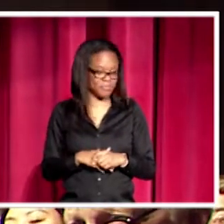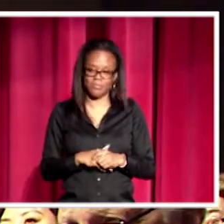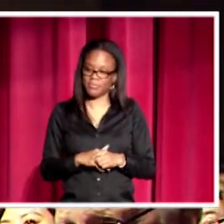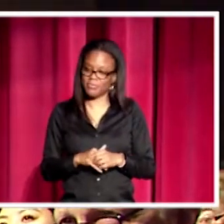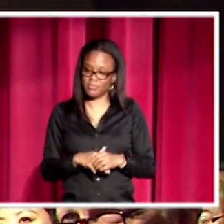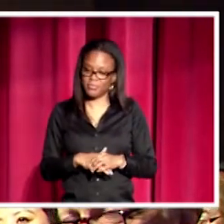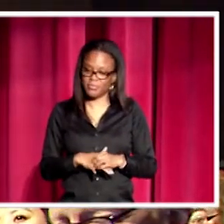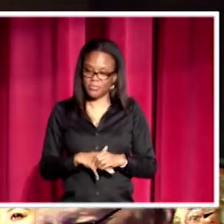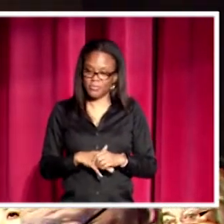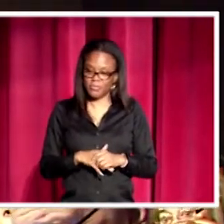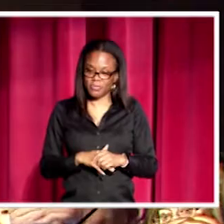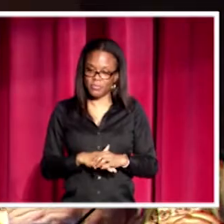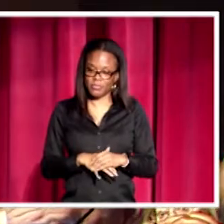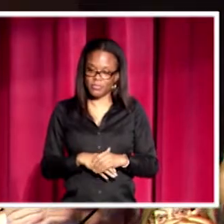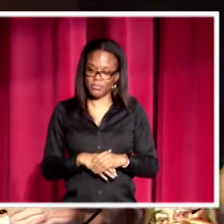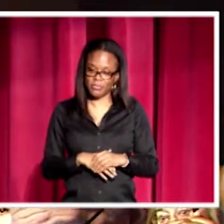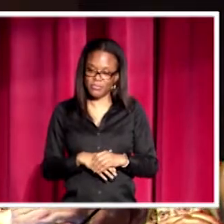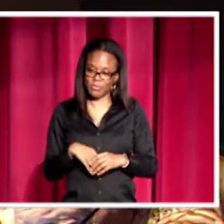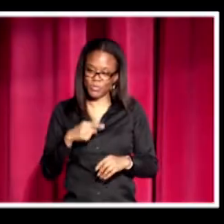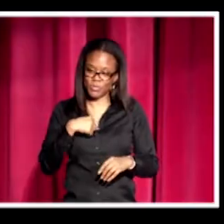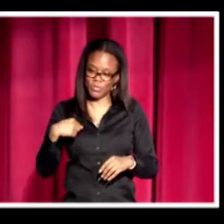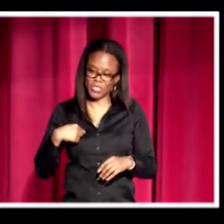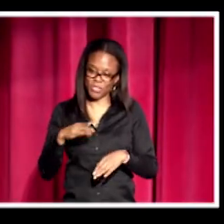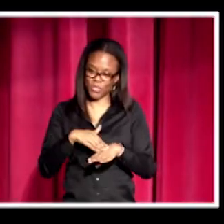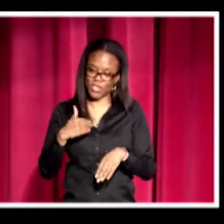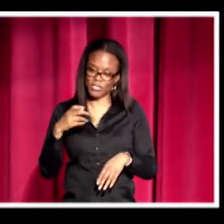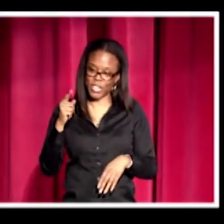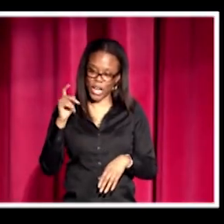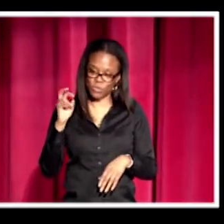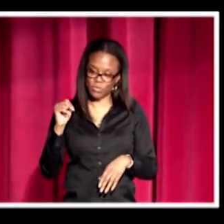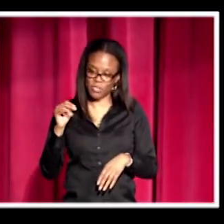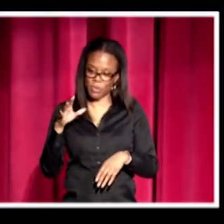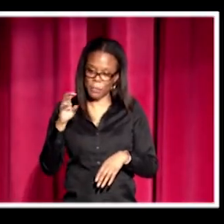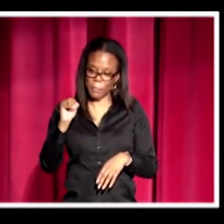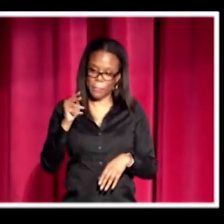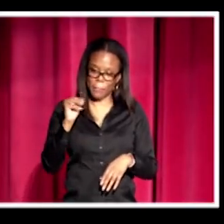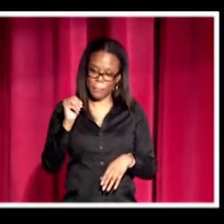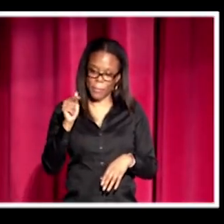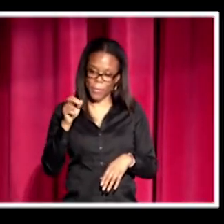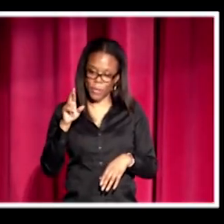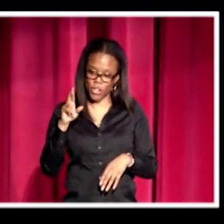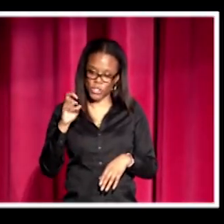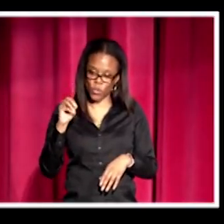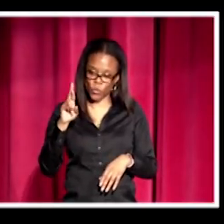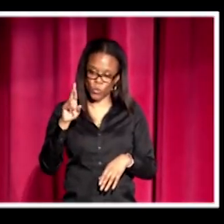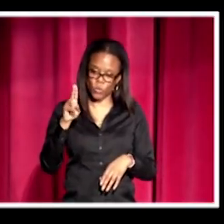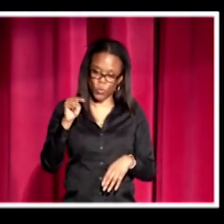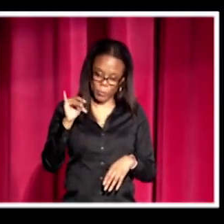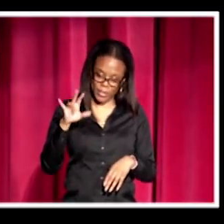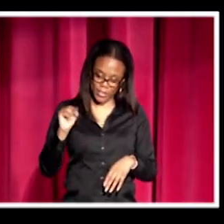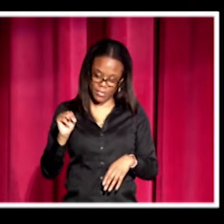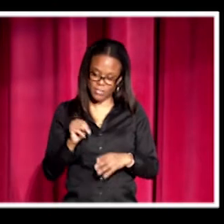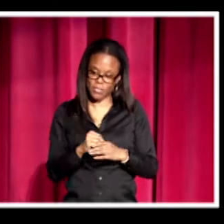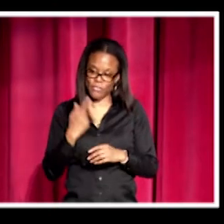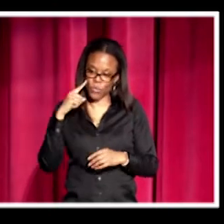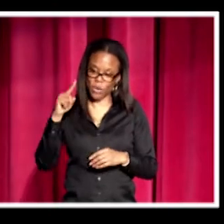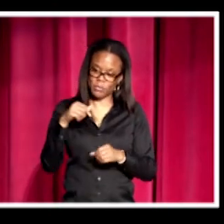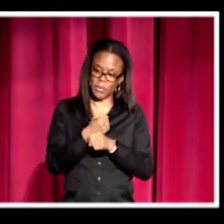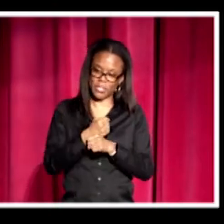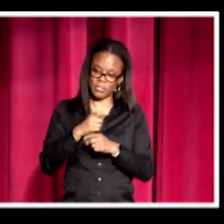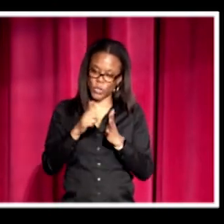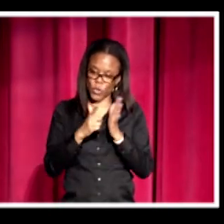we called out Senator Marco Rubio for continuing to push legislation in Congress that would gut our local laws